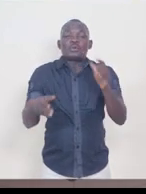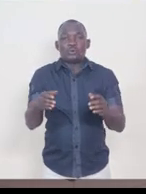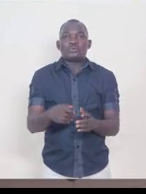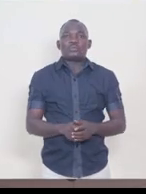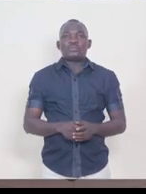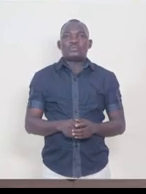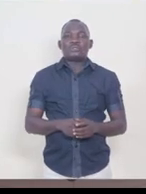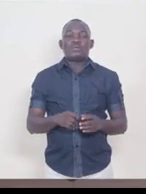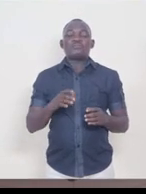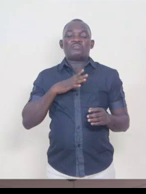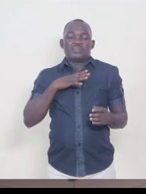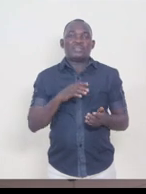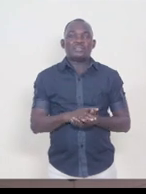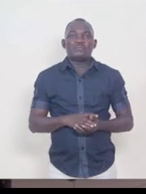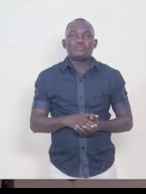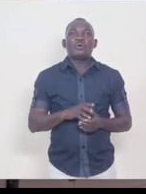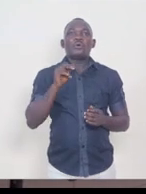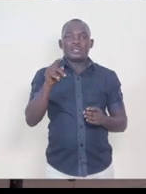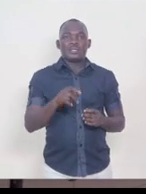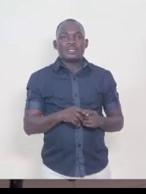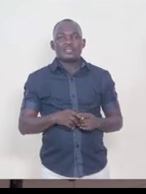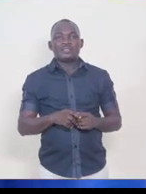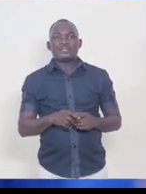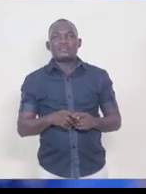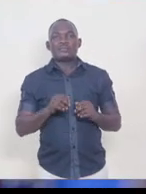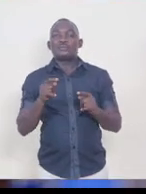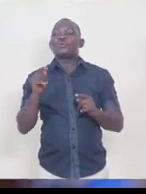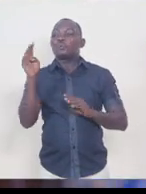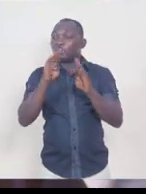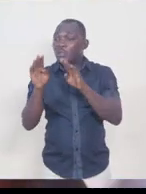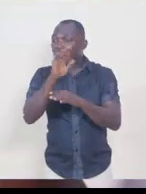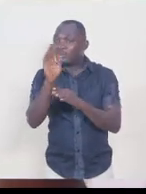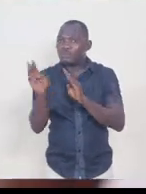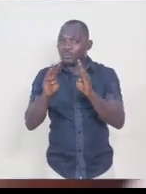your client forgives you. Okay, alright. Okay, it's fine. Don't worry.